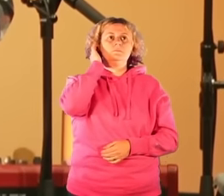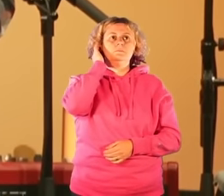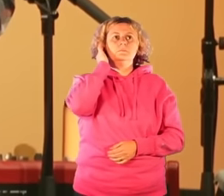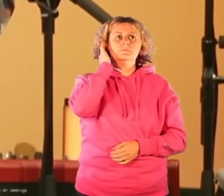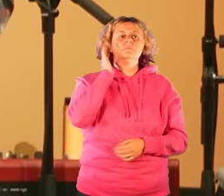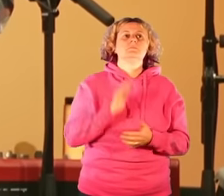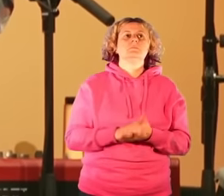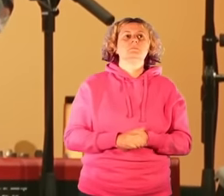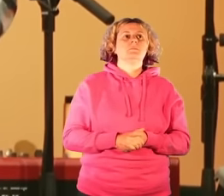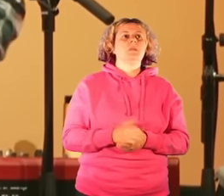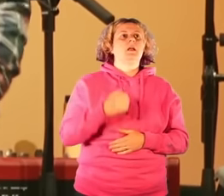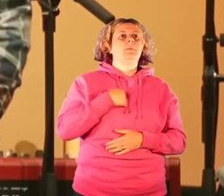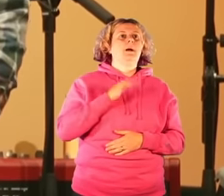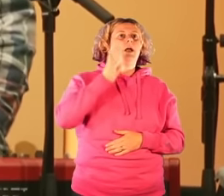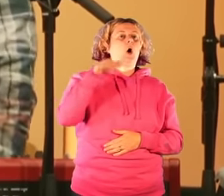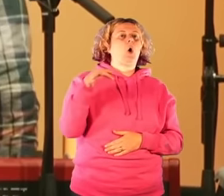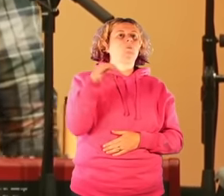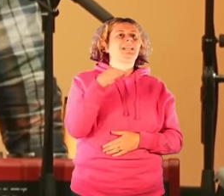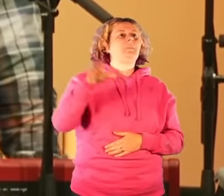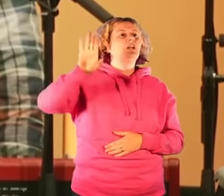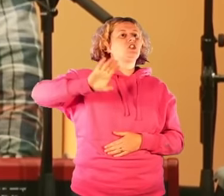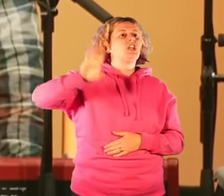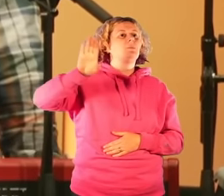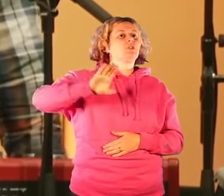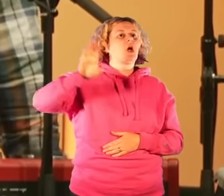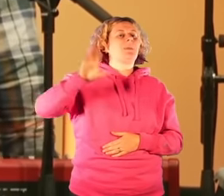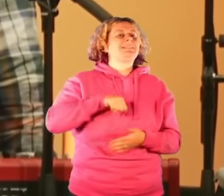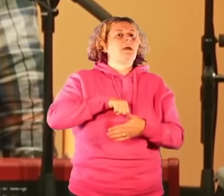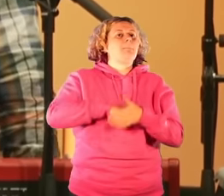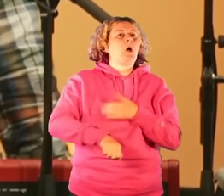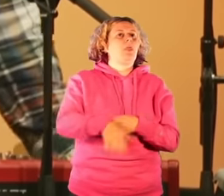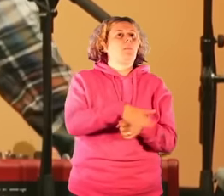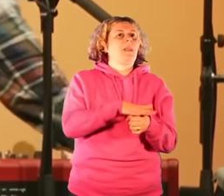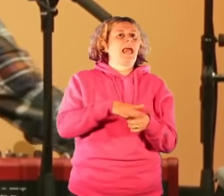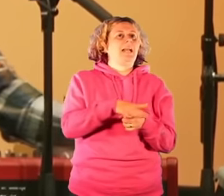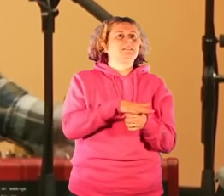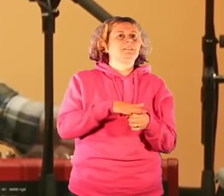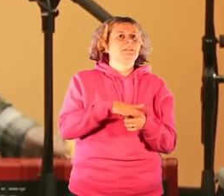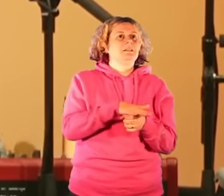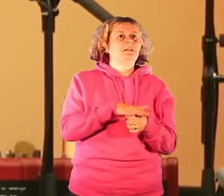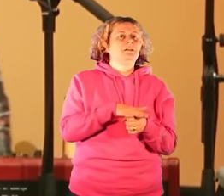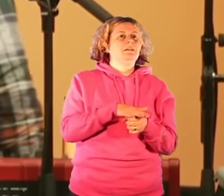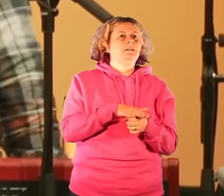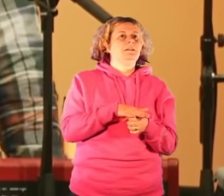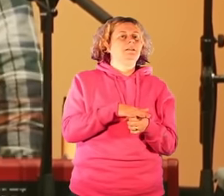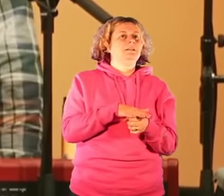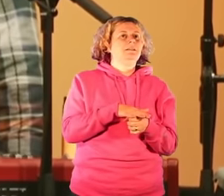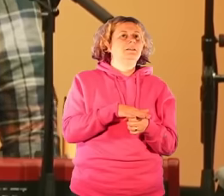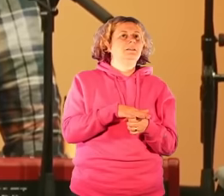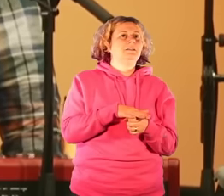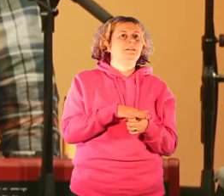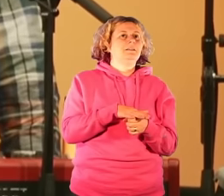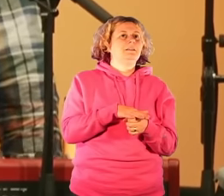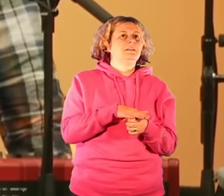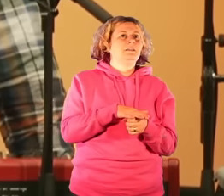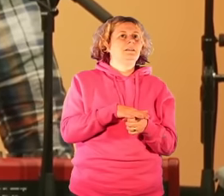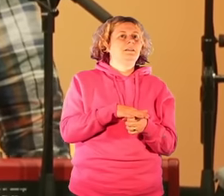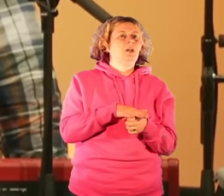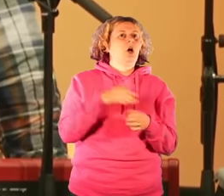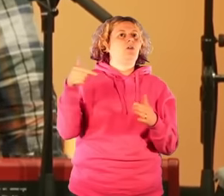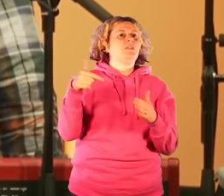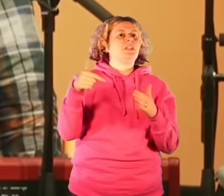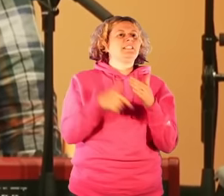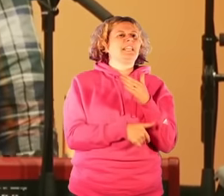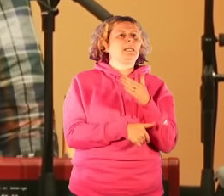this one. My hometown chip shop is the birthplace, refuted to be, the birthplace of the